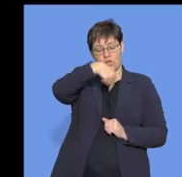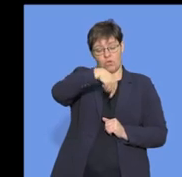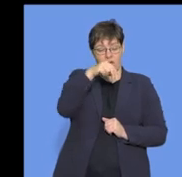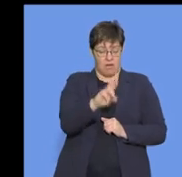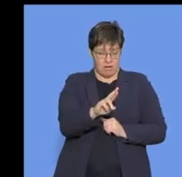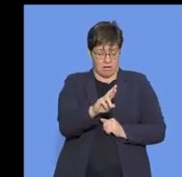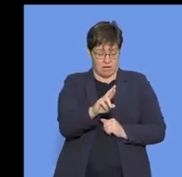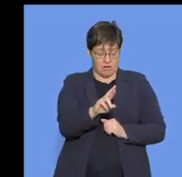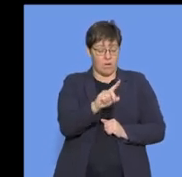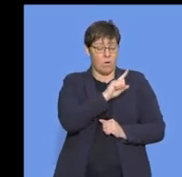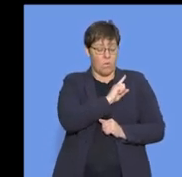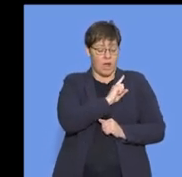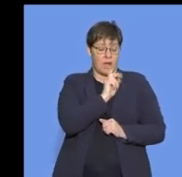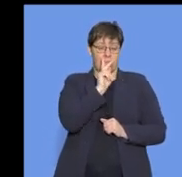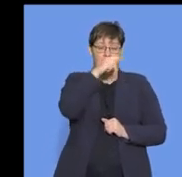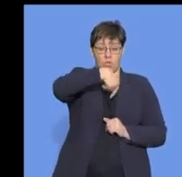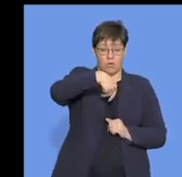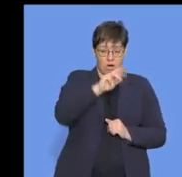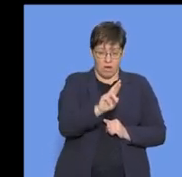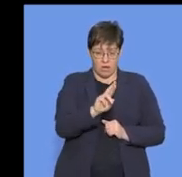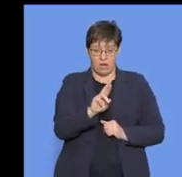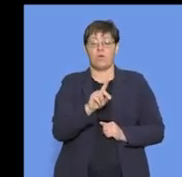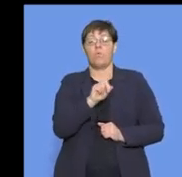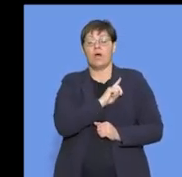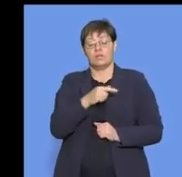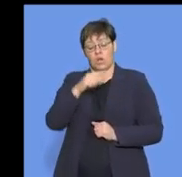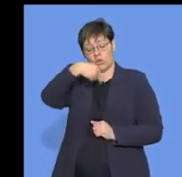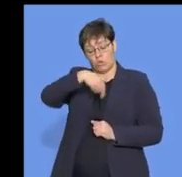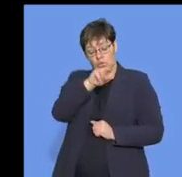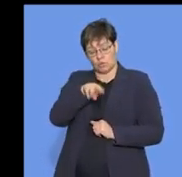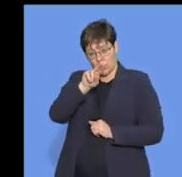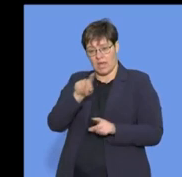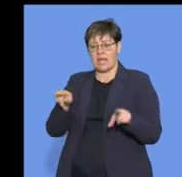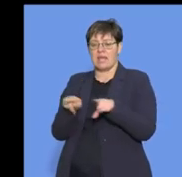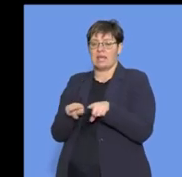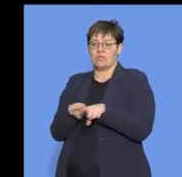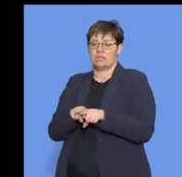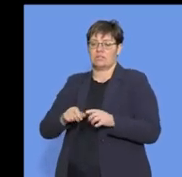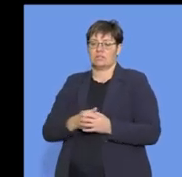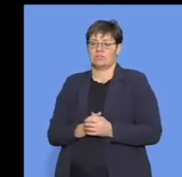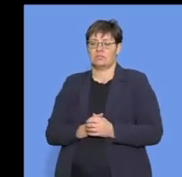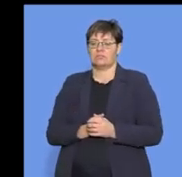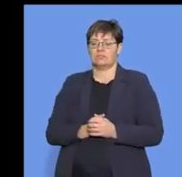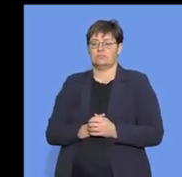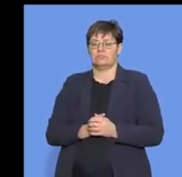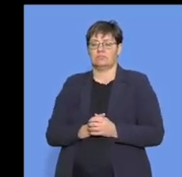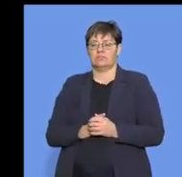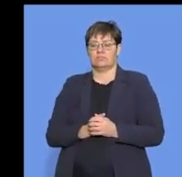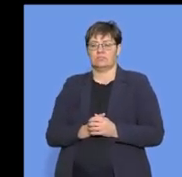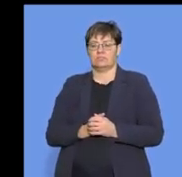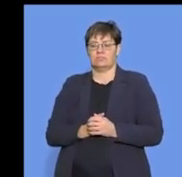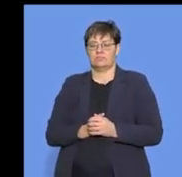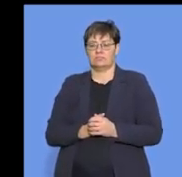PQR. So because we're starting with q squared, we got to use the other 2 sides. So let's write out